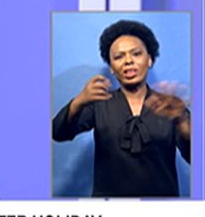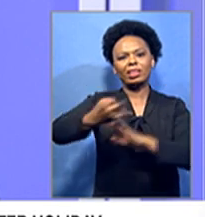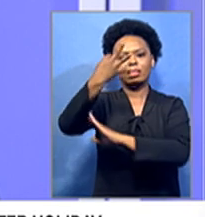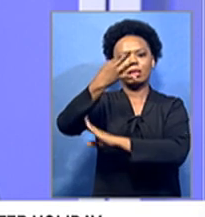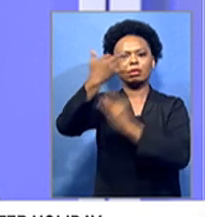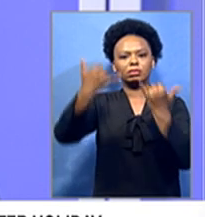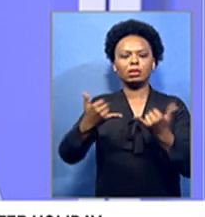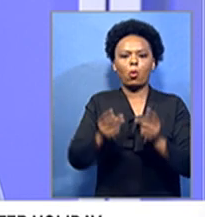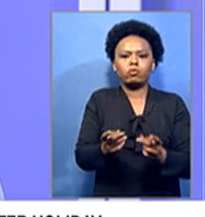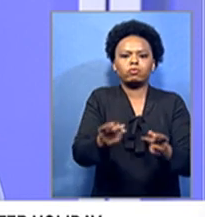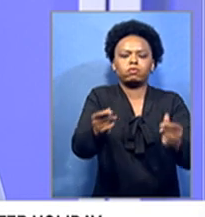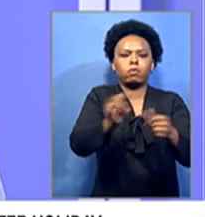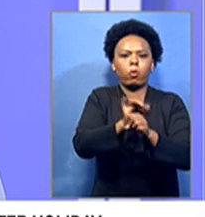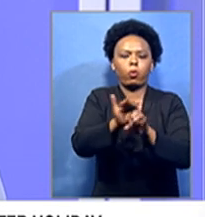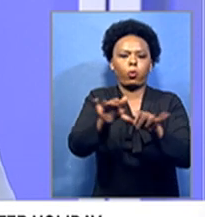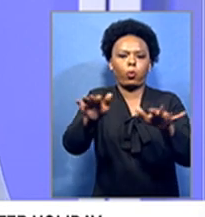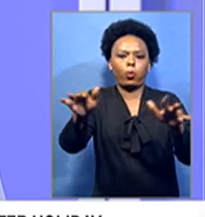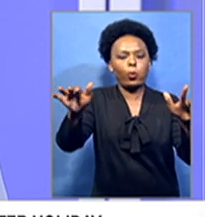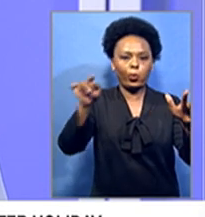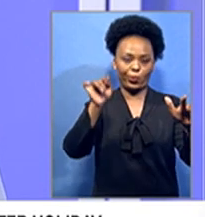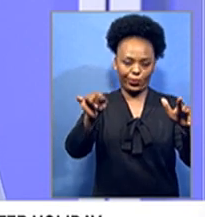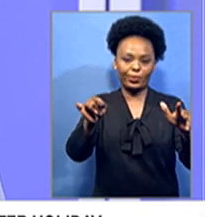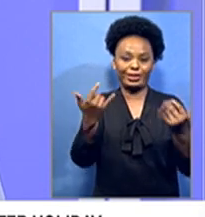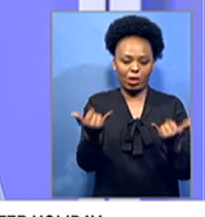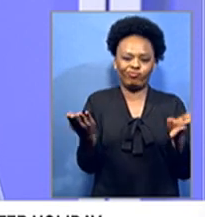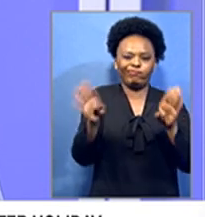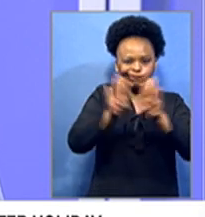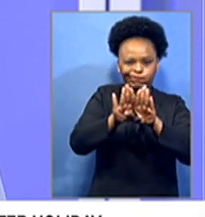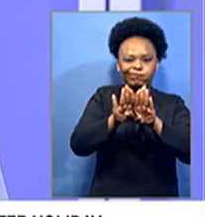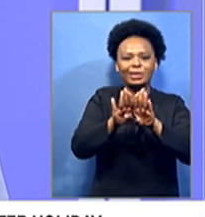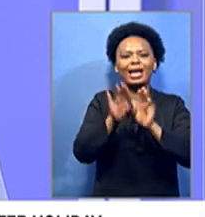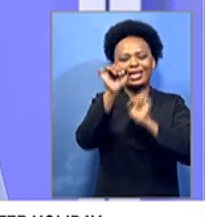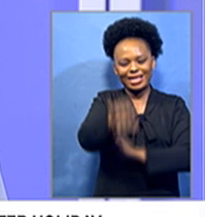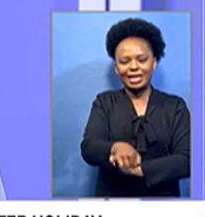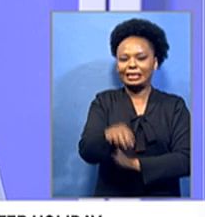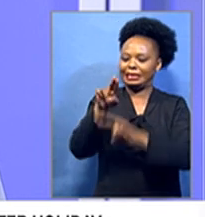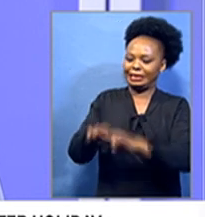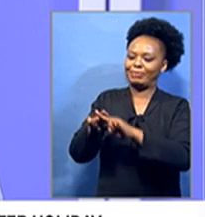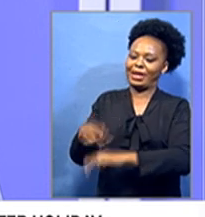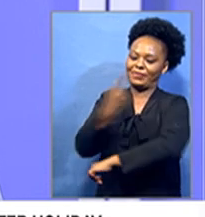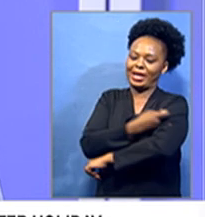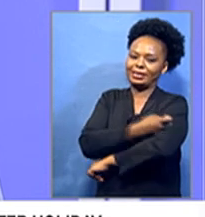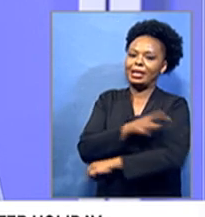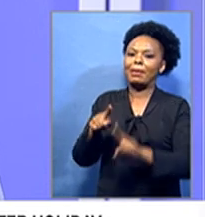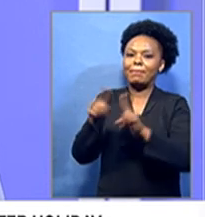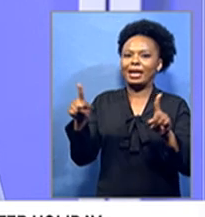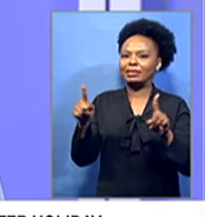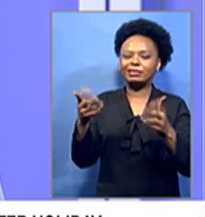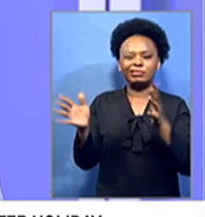very fast rate. So, as much as we are dependent on the vaccine, there is still a lot of a